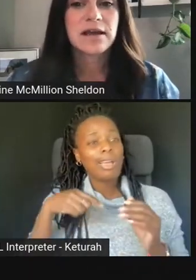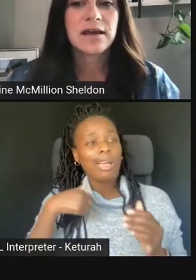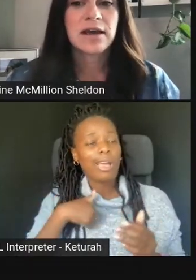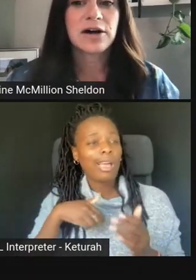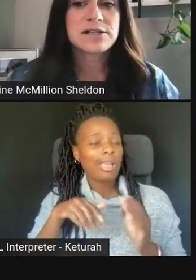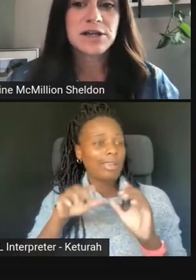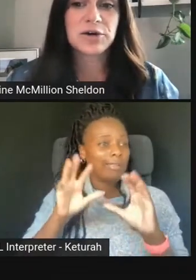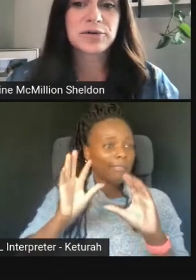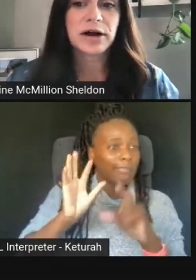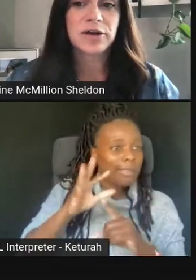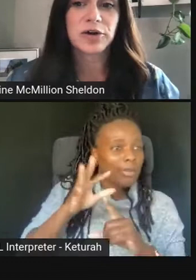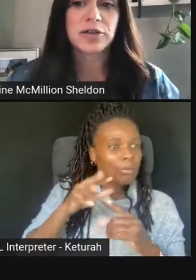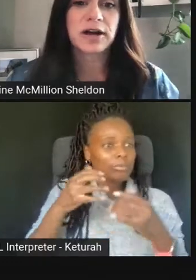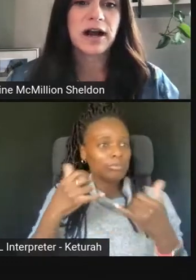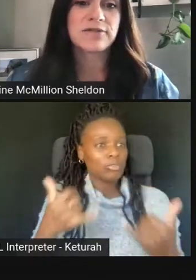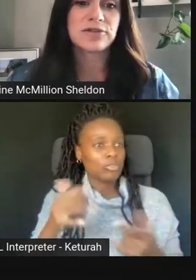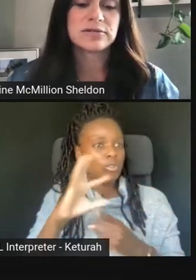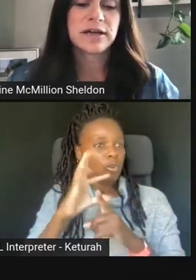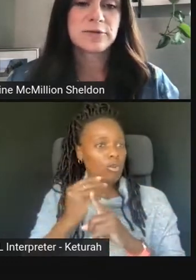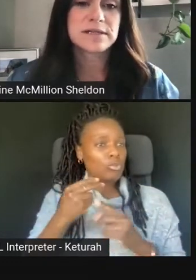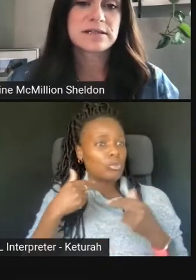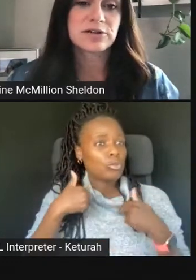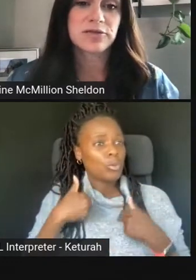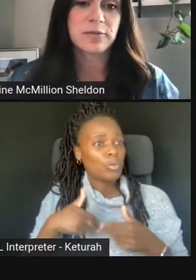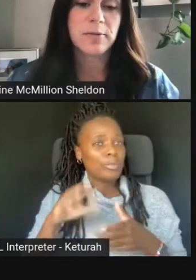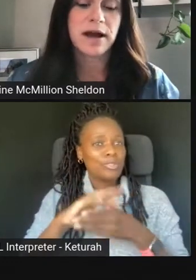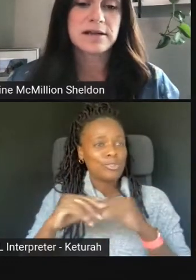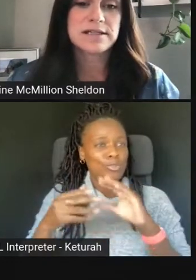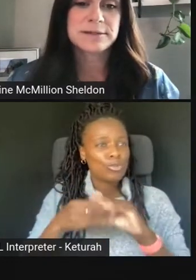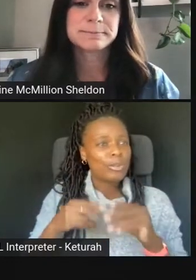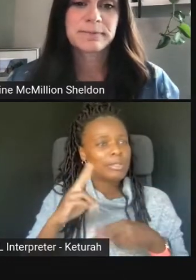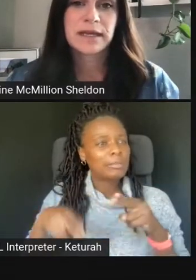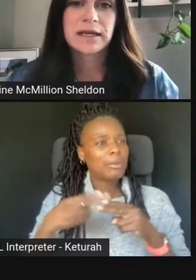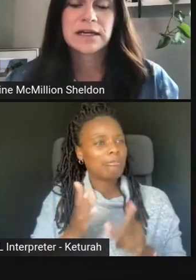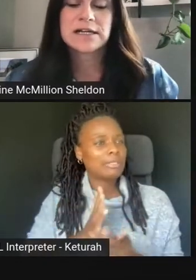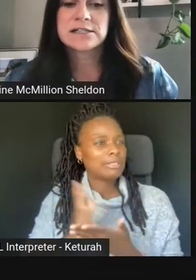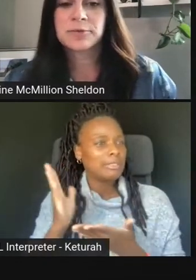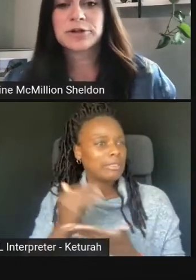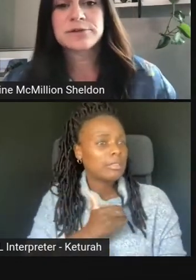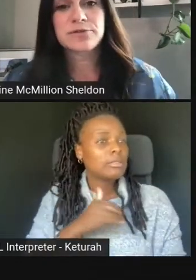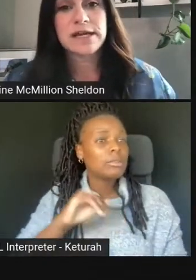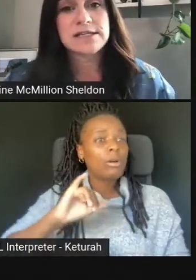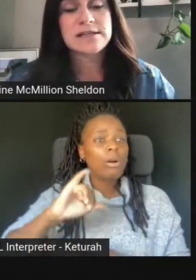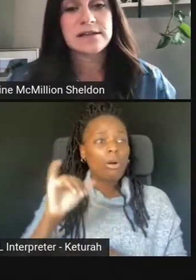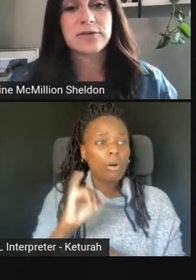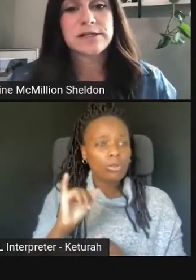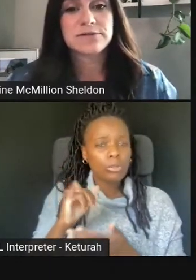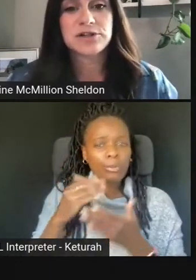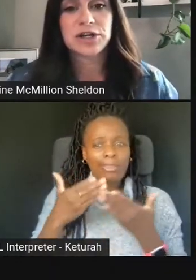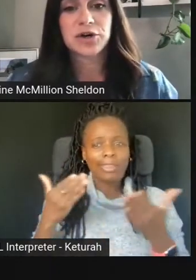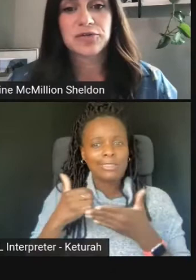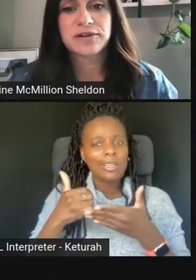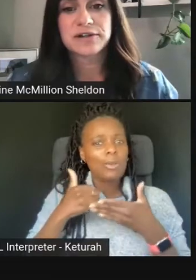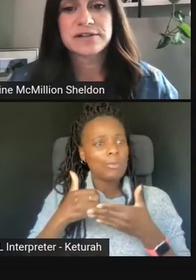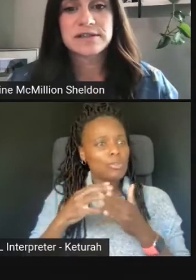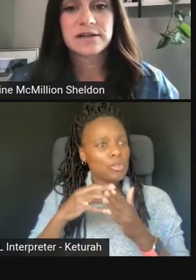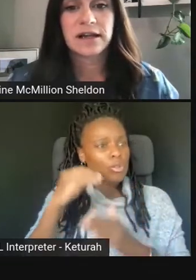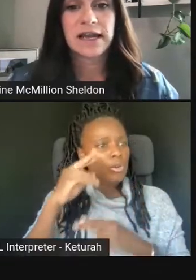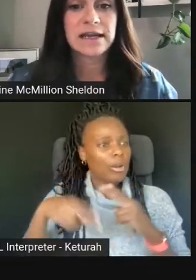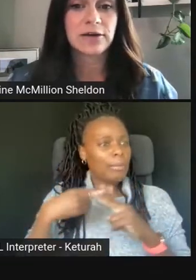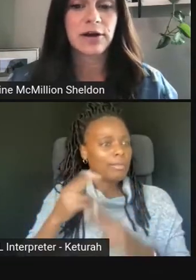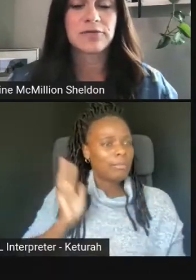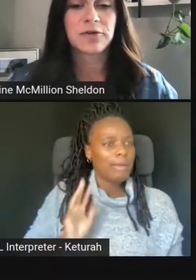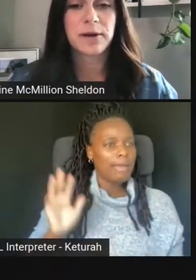resilience, and also unearth archival that helps us learn from our past. As someone who was raised in the West Virginia coalfields,